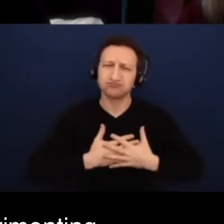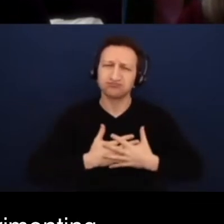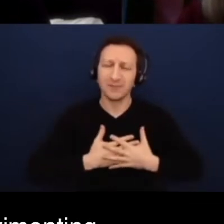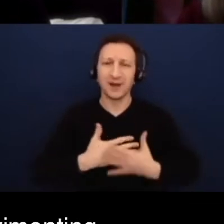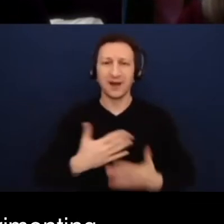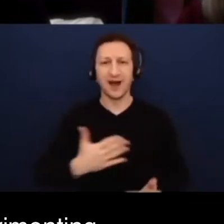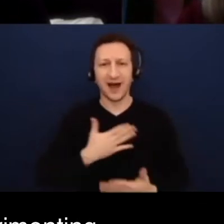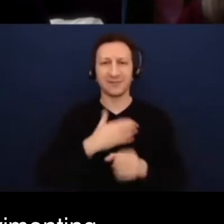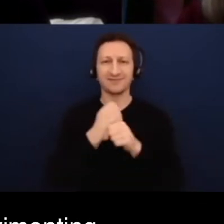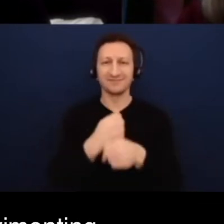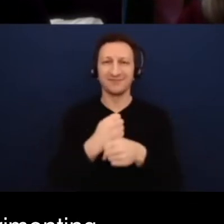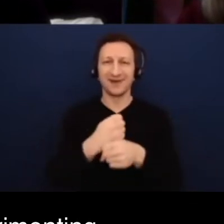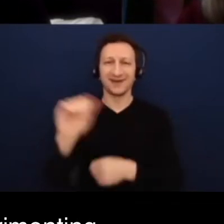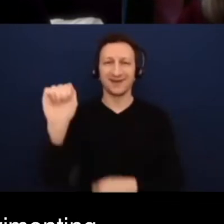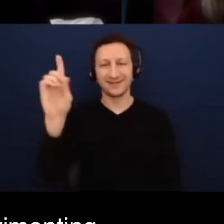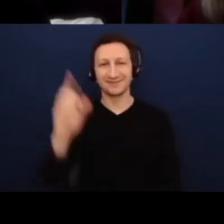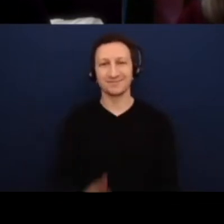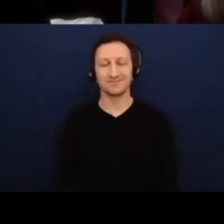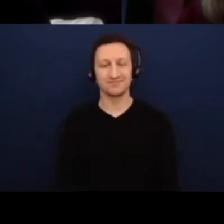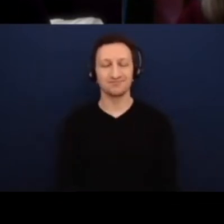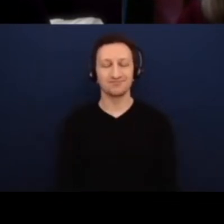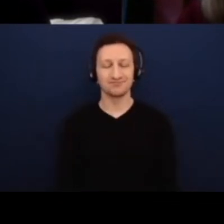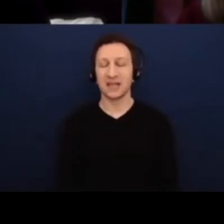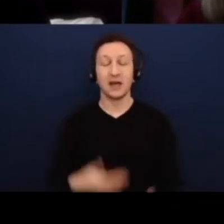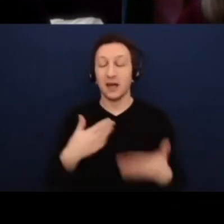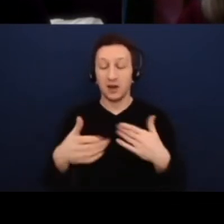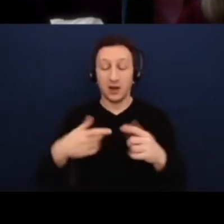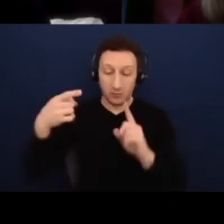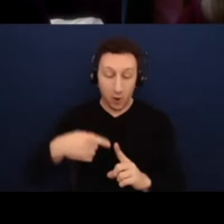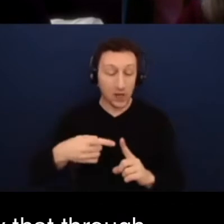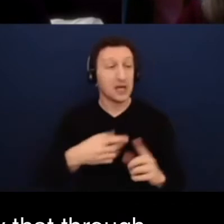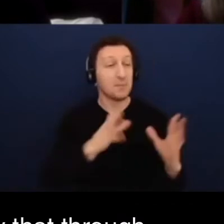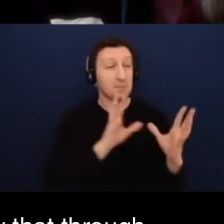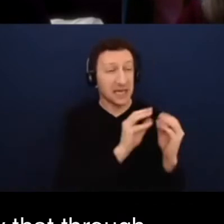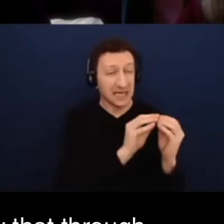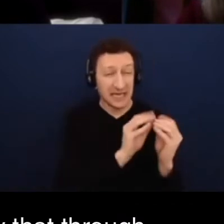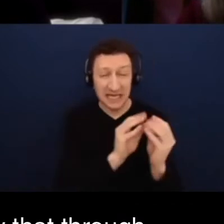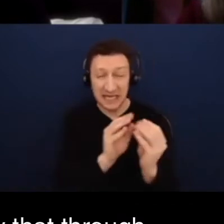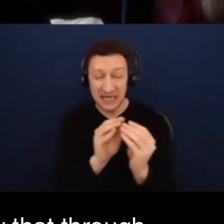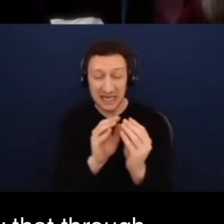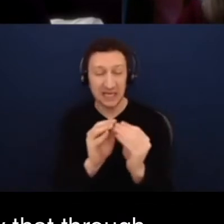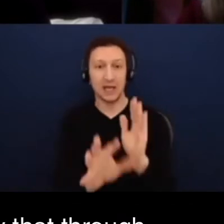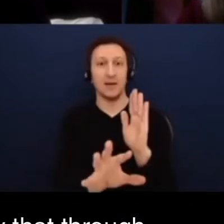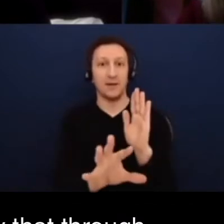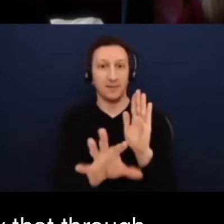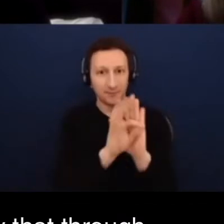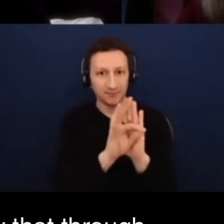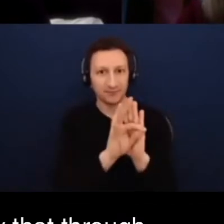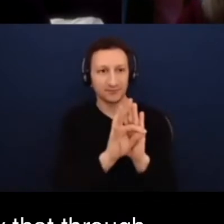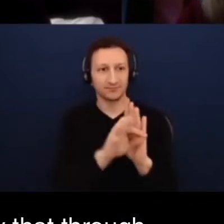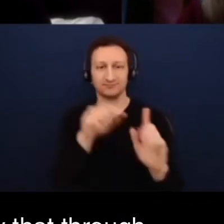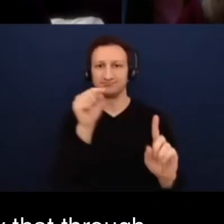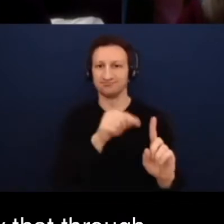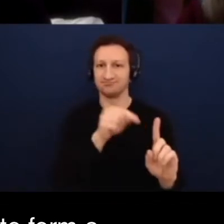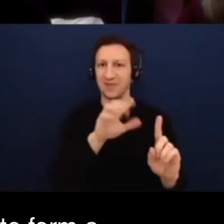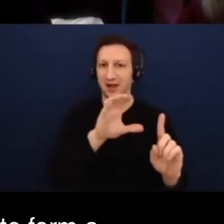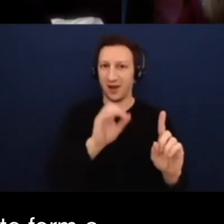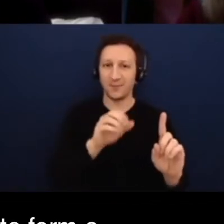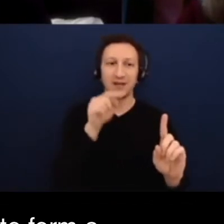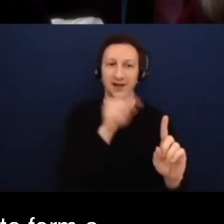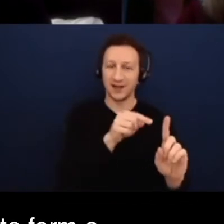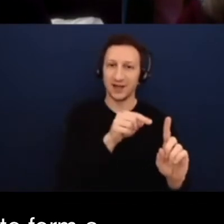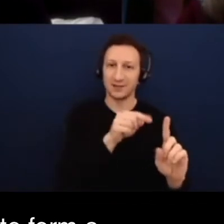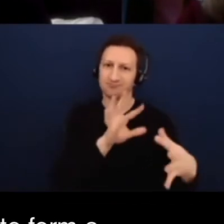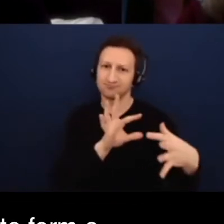through experimenting with different vendors, we finally landed on somebody and on a company that through Michelle's help, actually, we were able